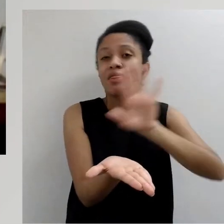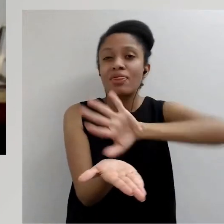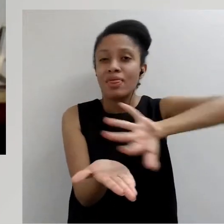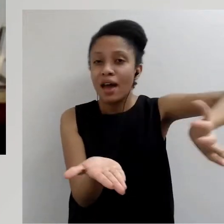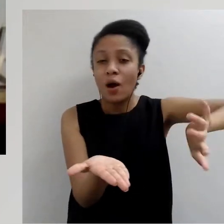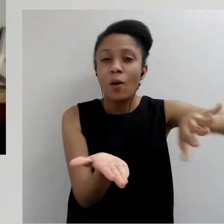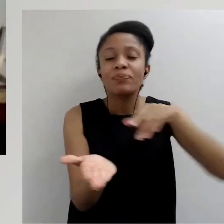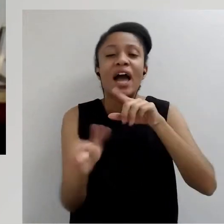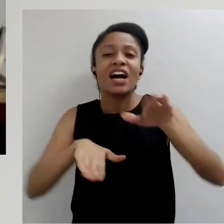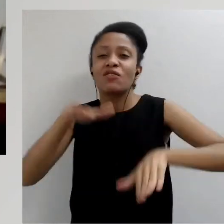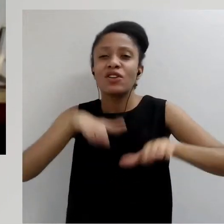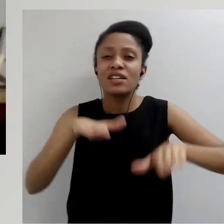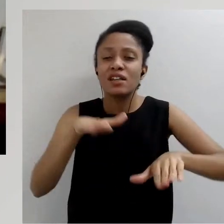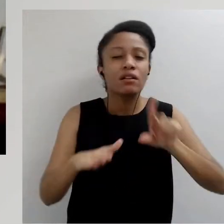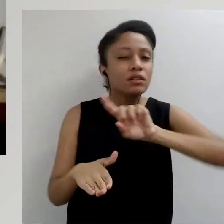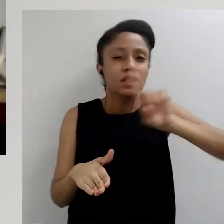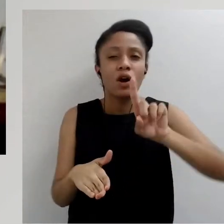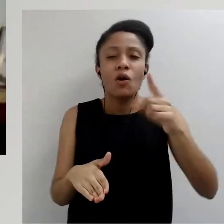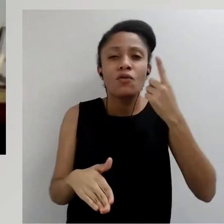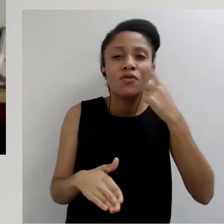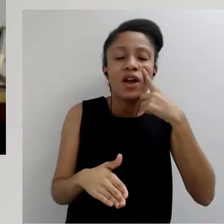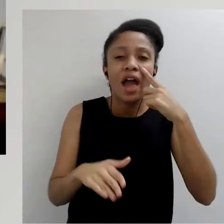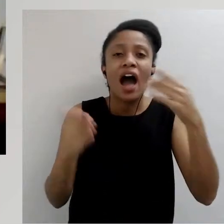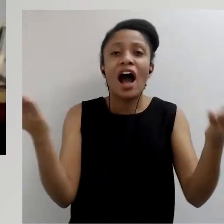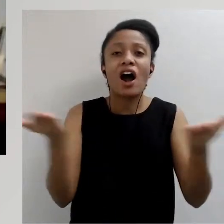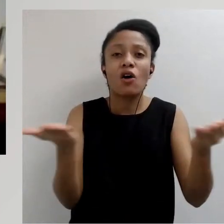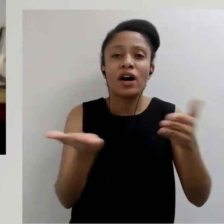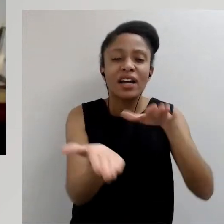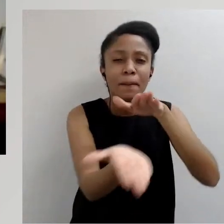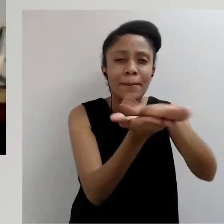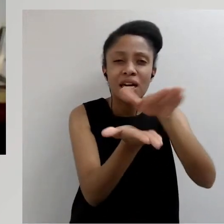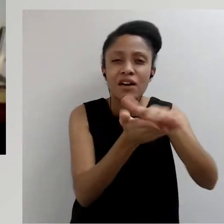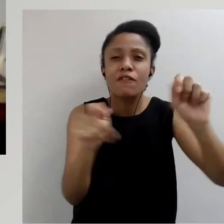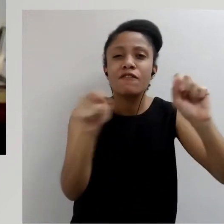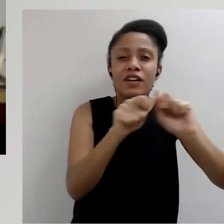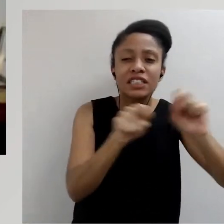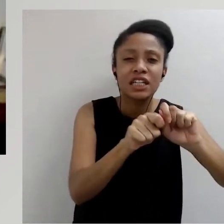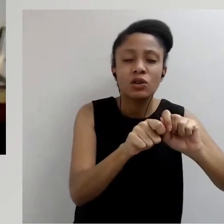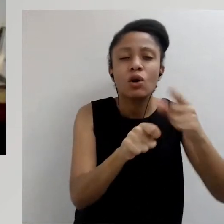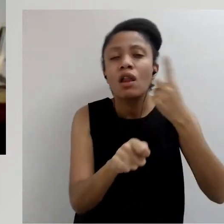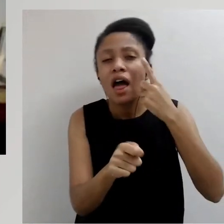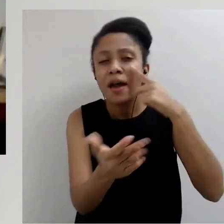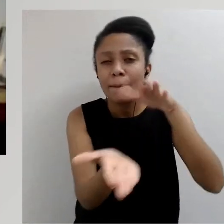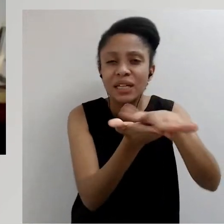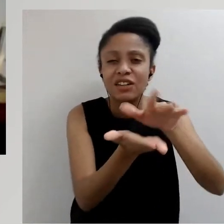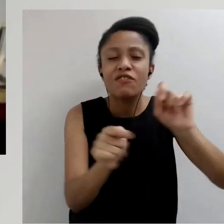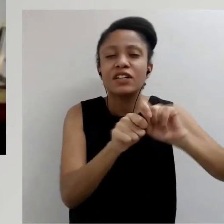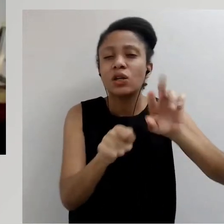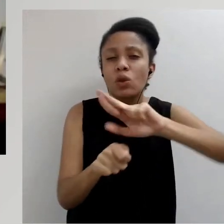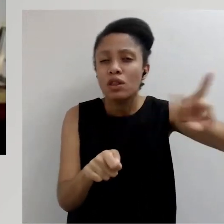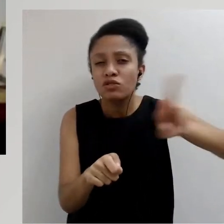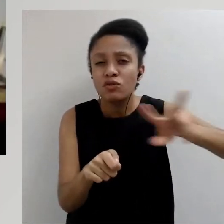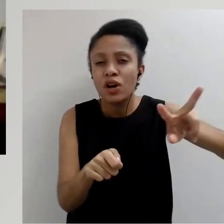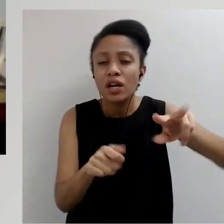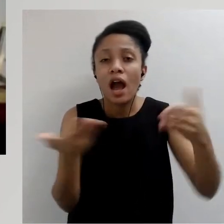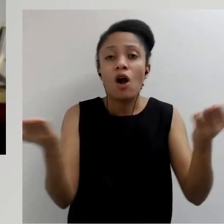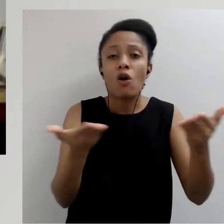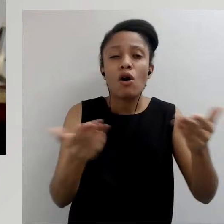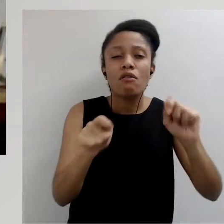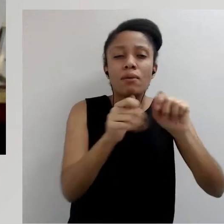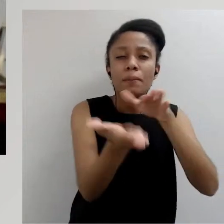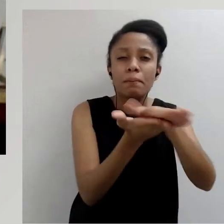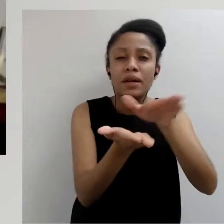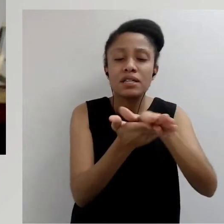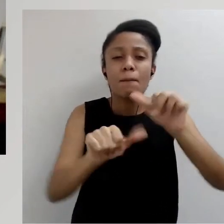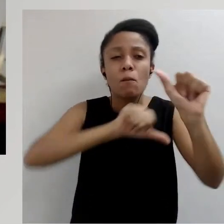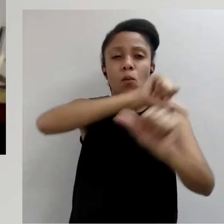are not working, what they are not doing, what they are leaving aside. So what are the gaps in the market? What do you have that it's